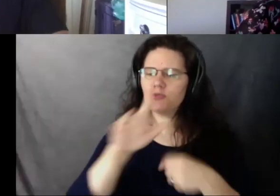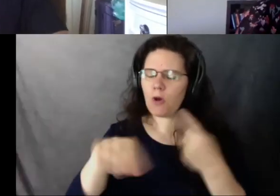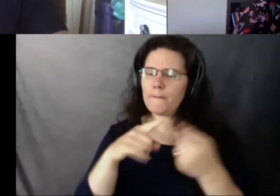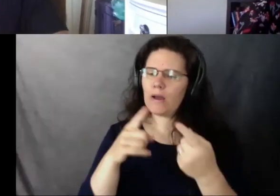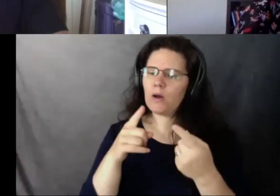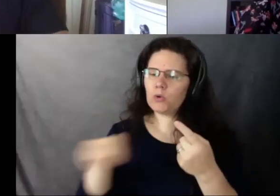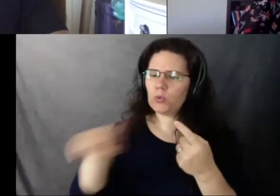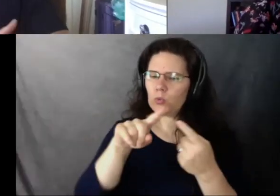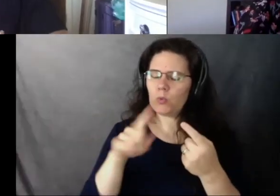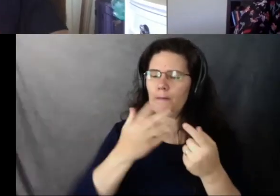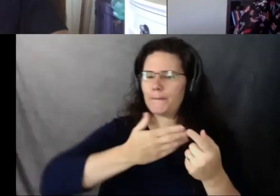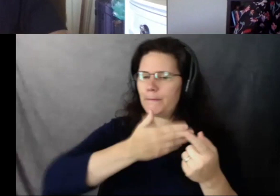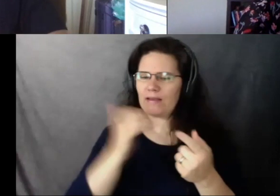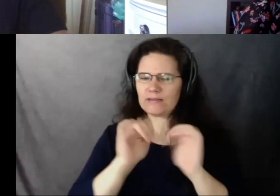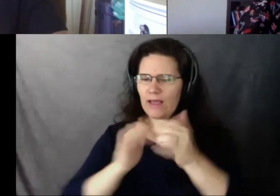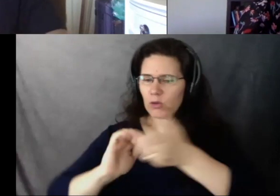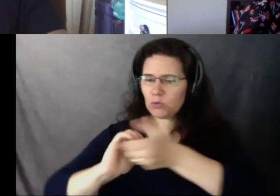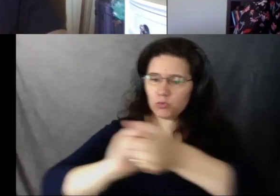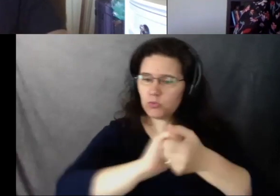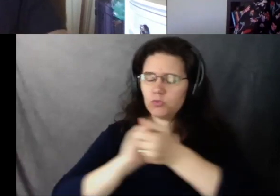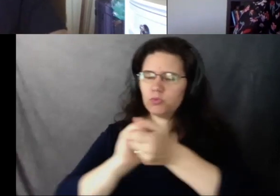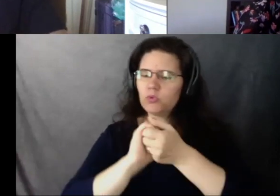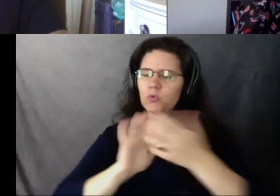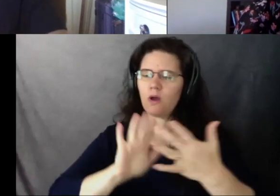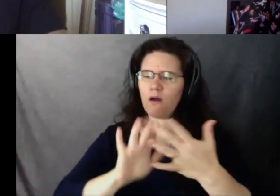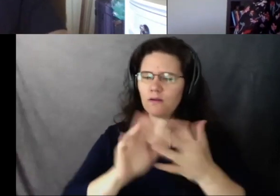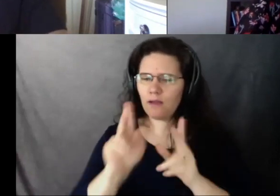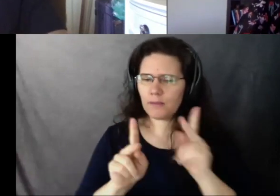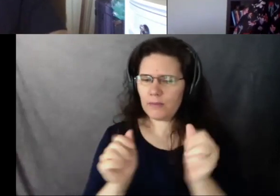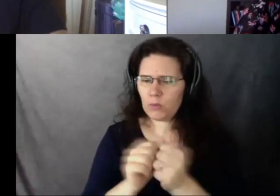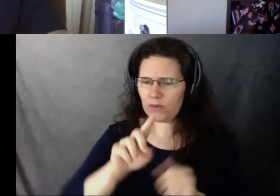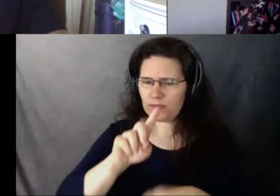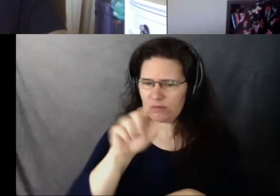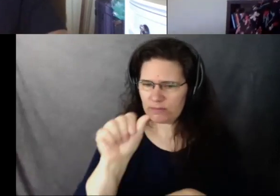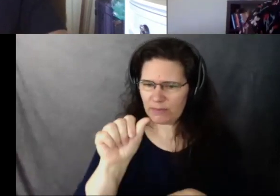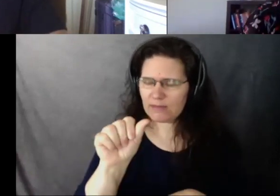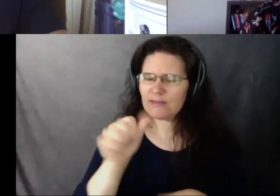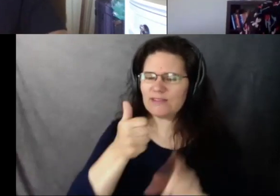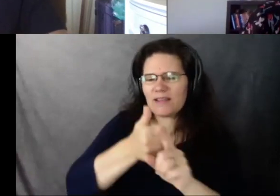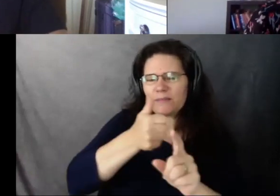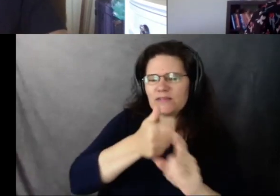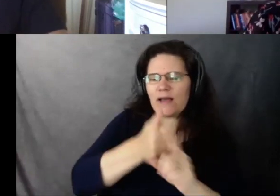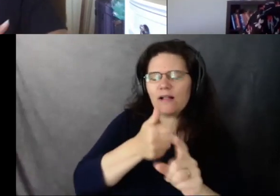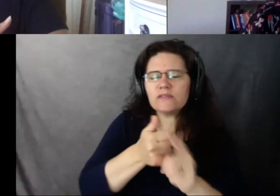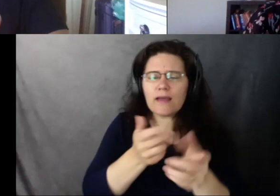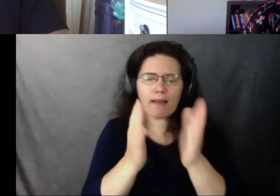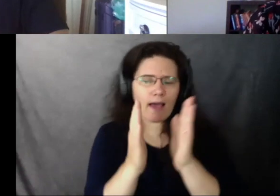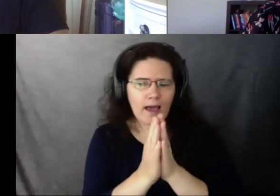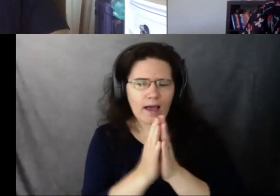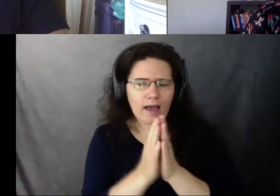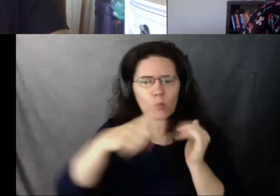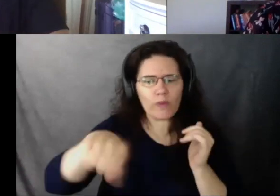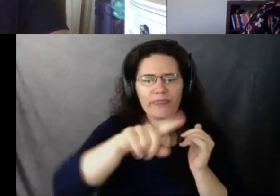with disabilities and have conversations with them, not questioning or trying to get information about